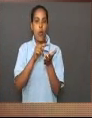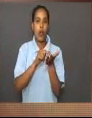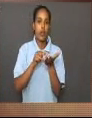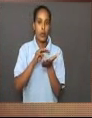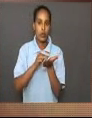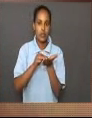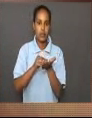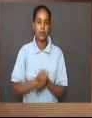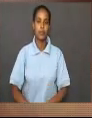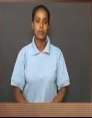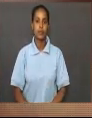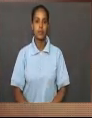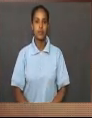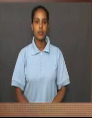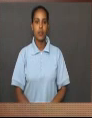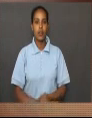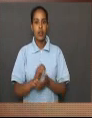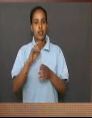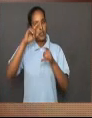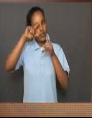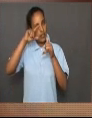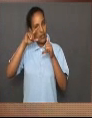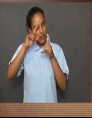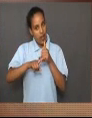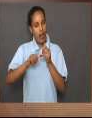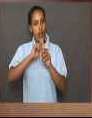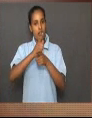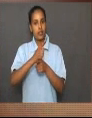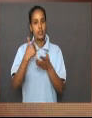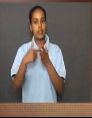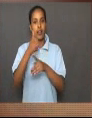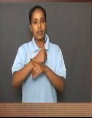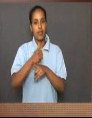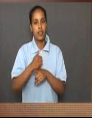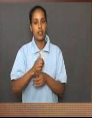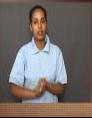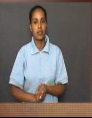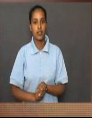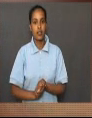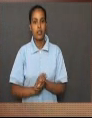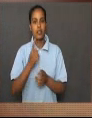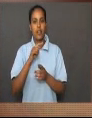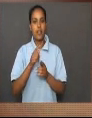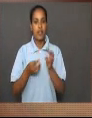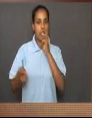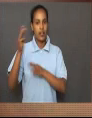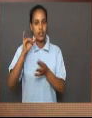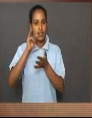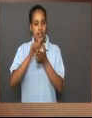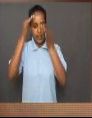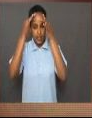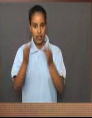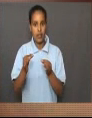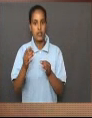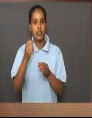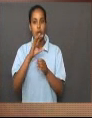molecules. For the final answer in this activity, the factors that determine